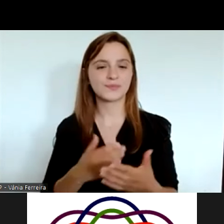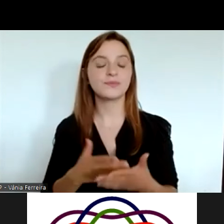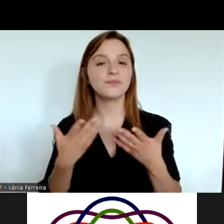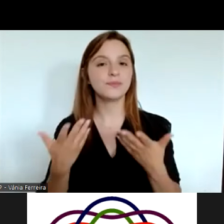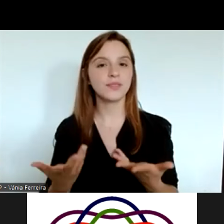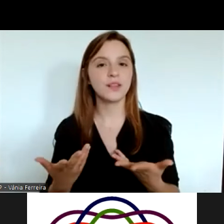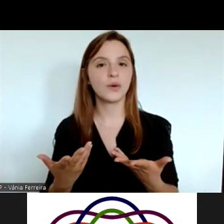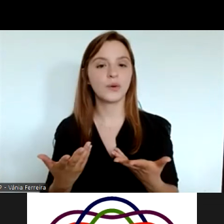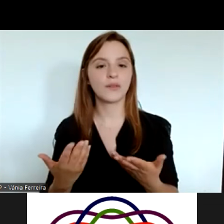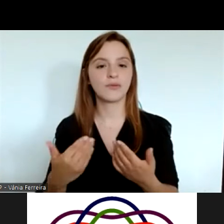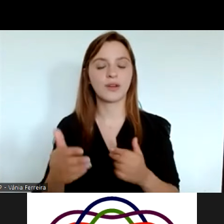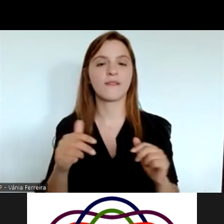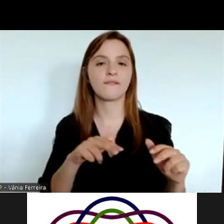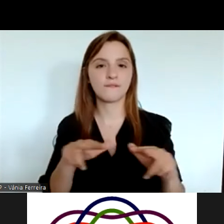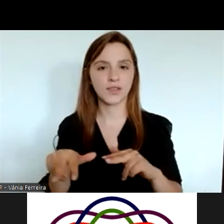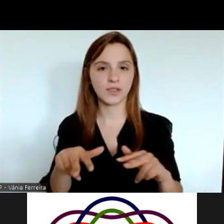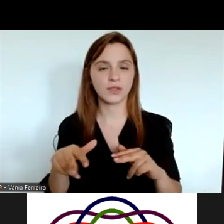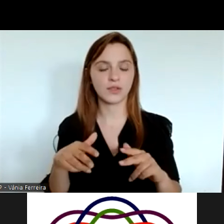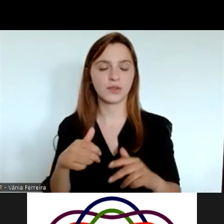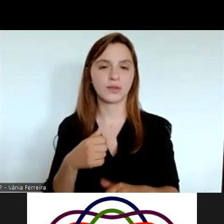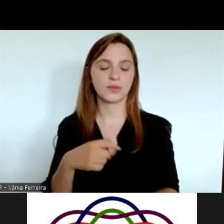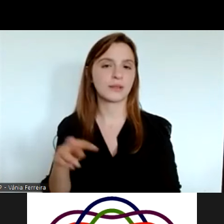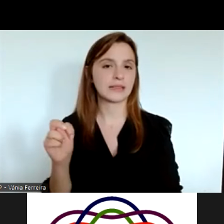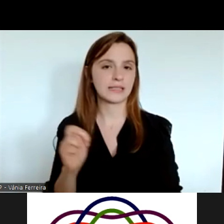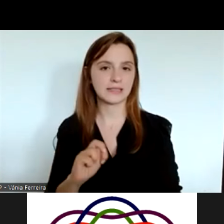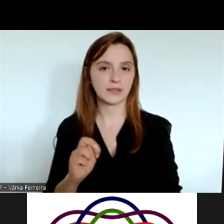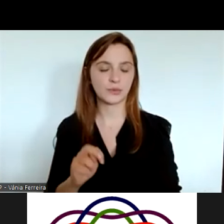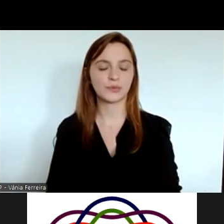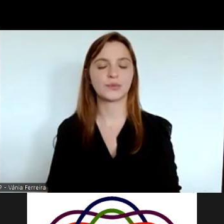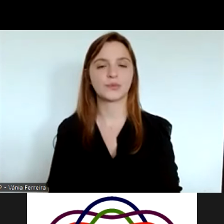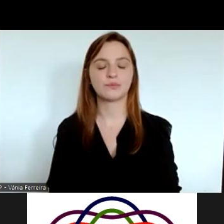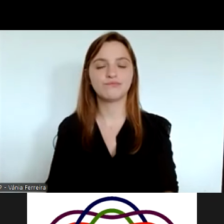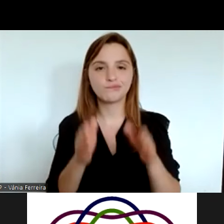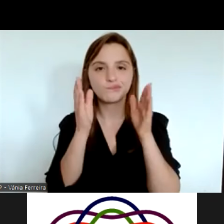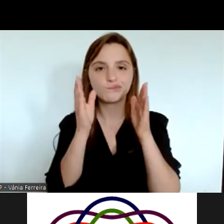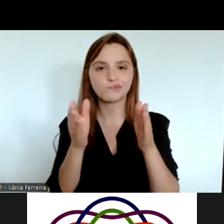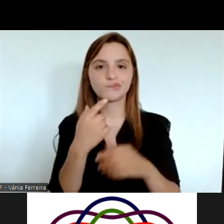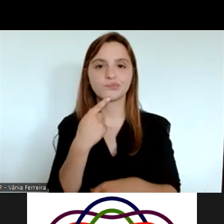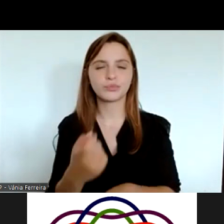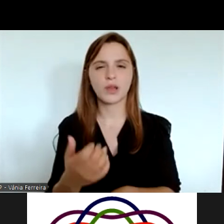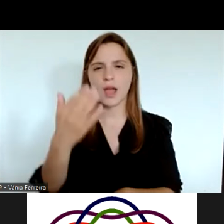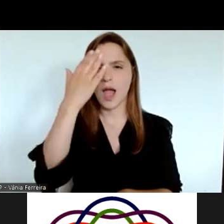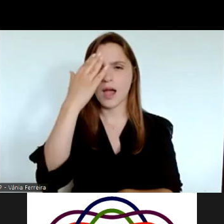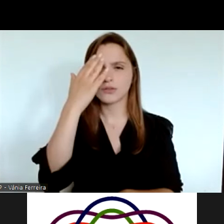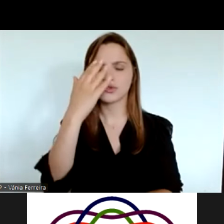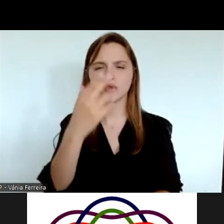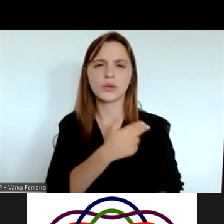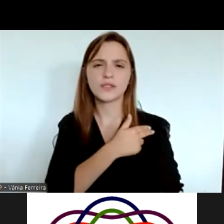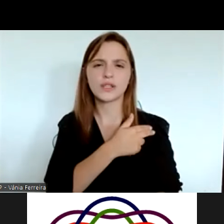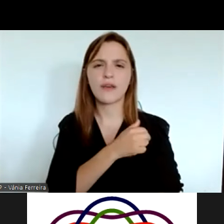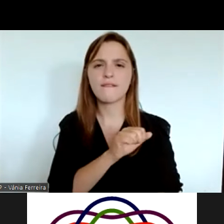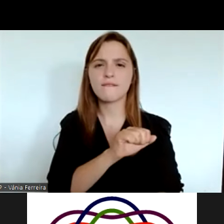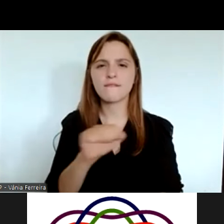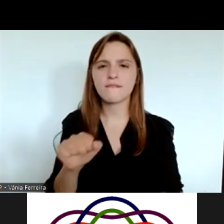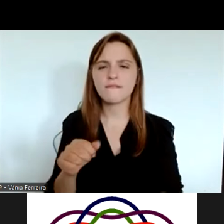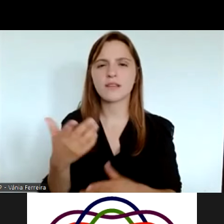time to play our third video for today, which focuses on the question, do you think your university has a good